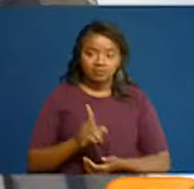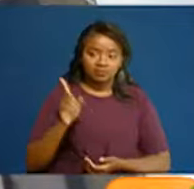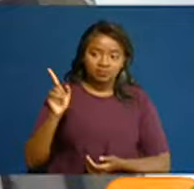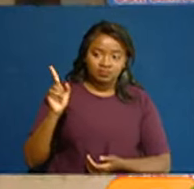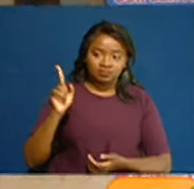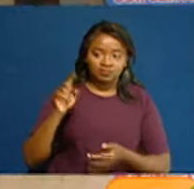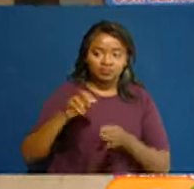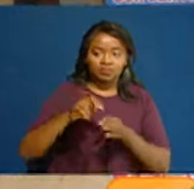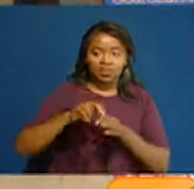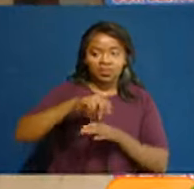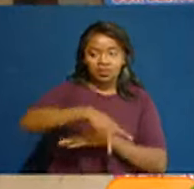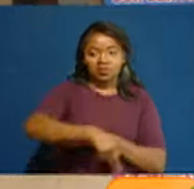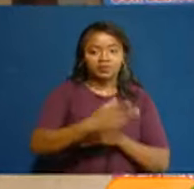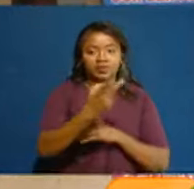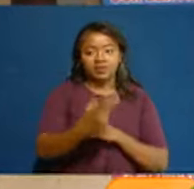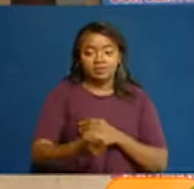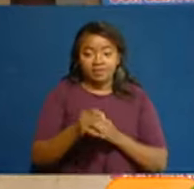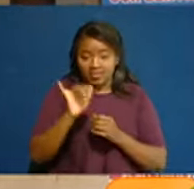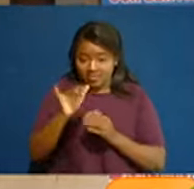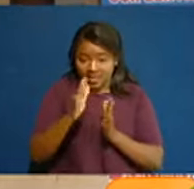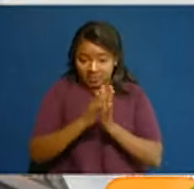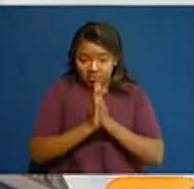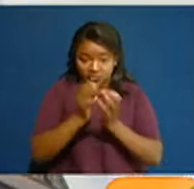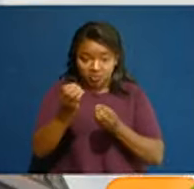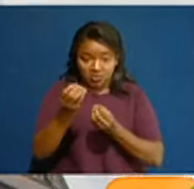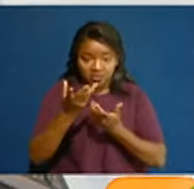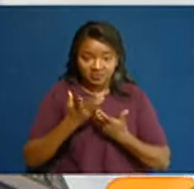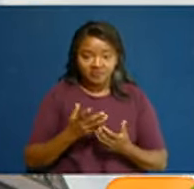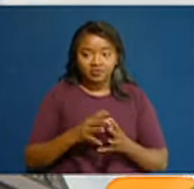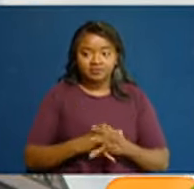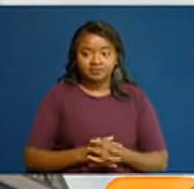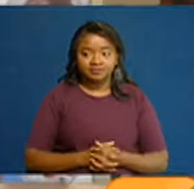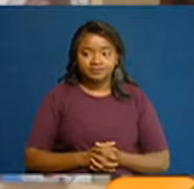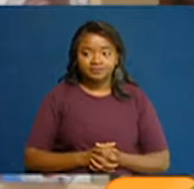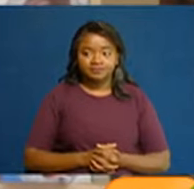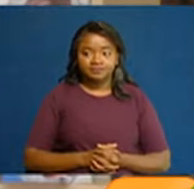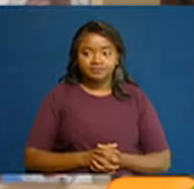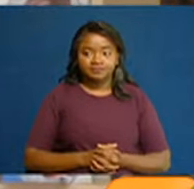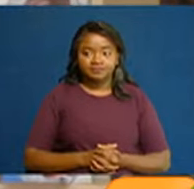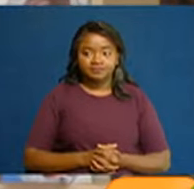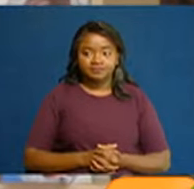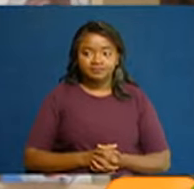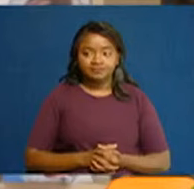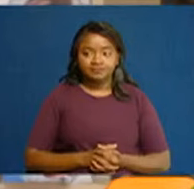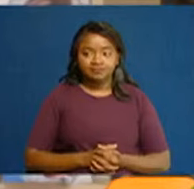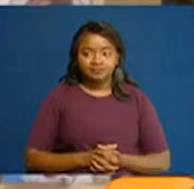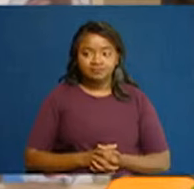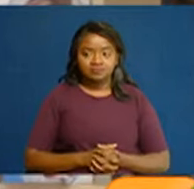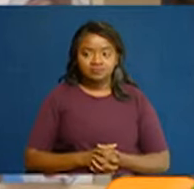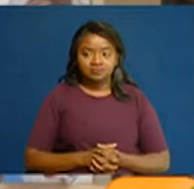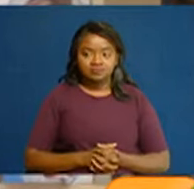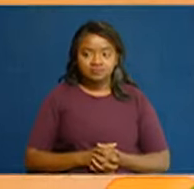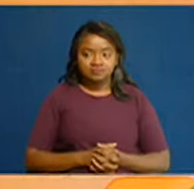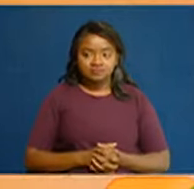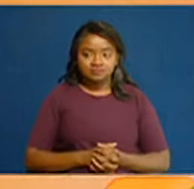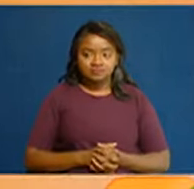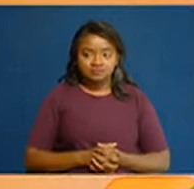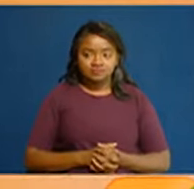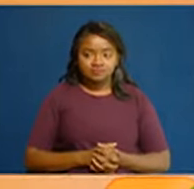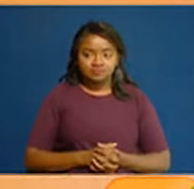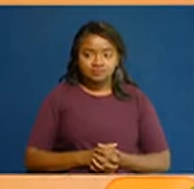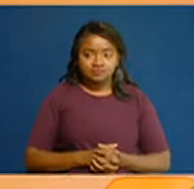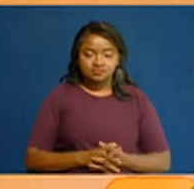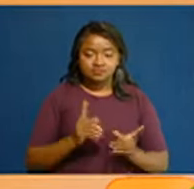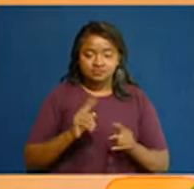Alianguka akagonga chini kulingana na vile tumeambiwa kwa sababu si hata ni kitu imedhibitishwa. Investigation bado zinaendelea. It is